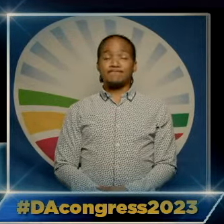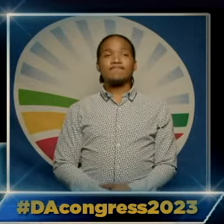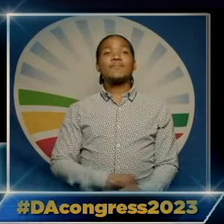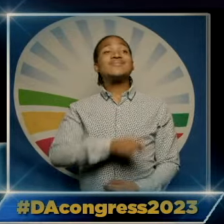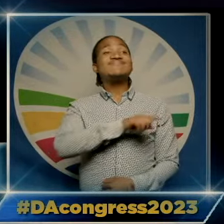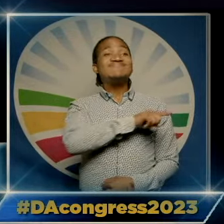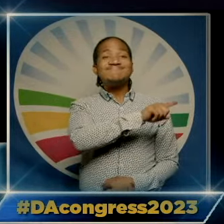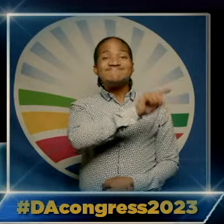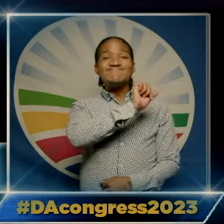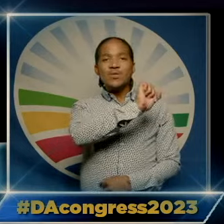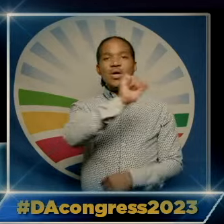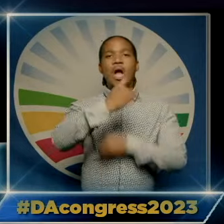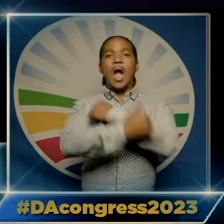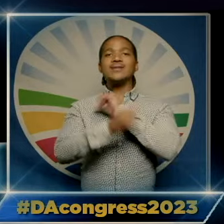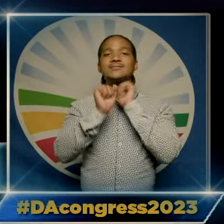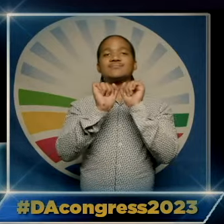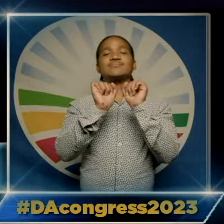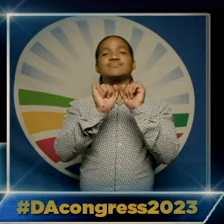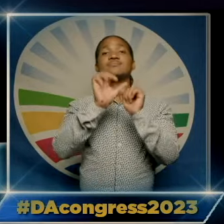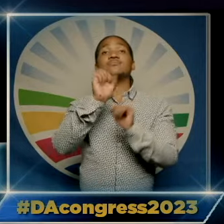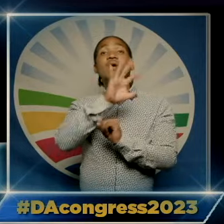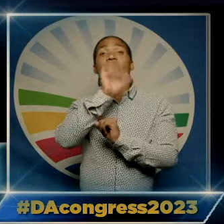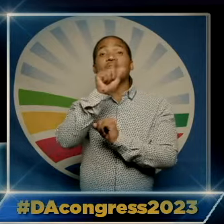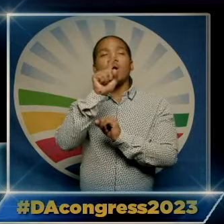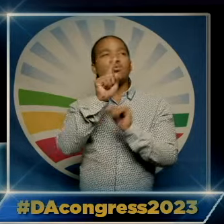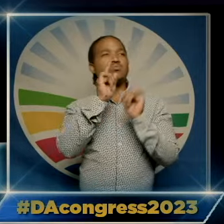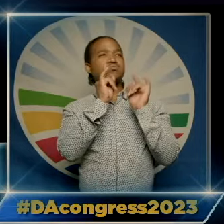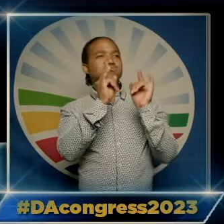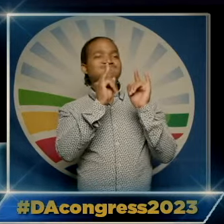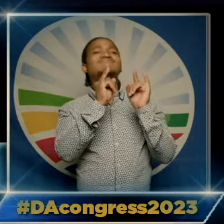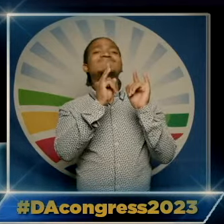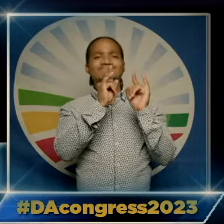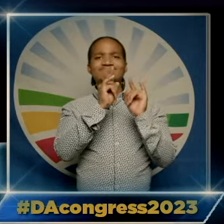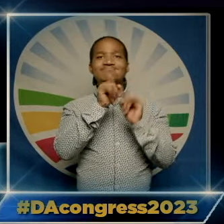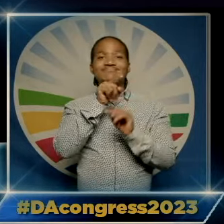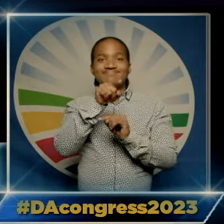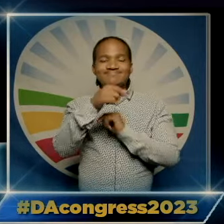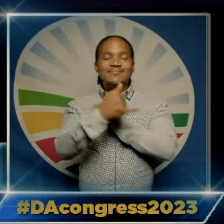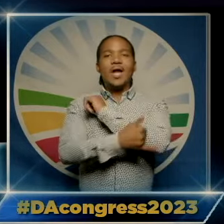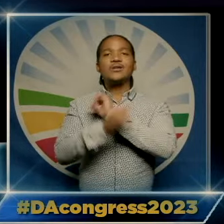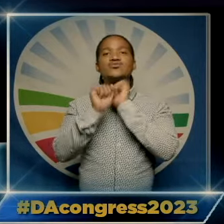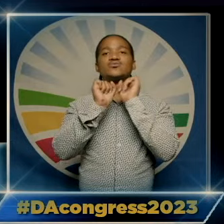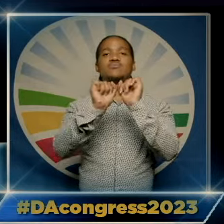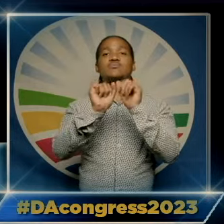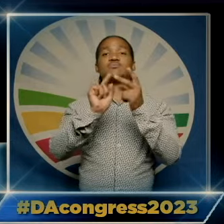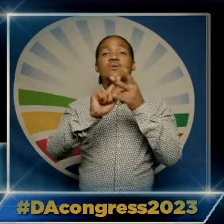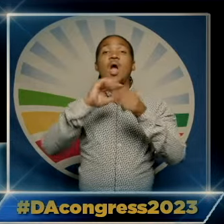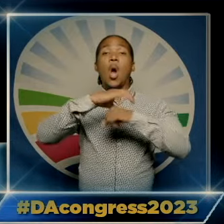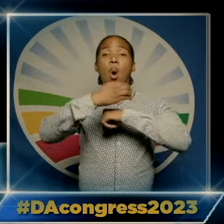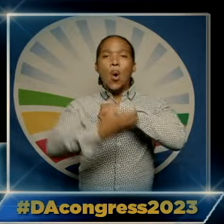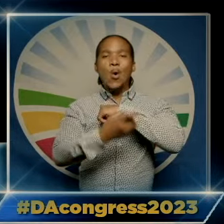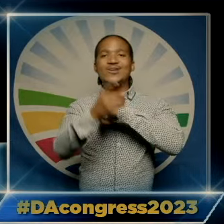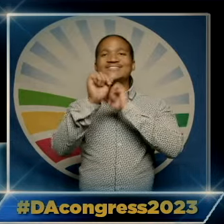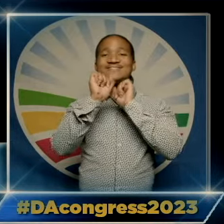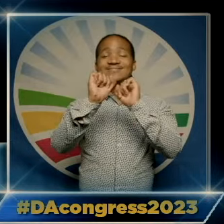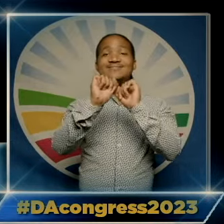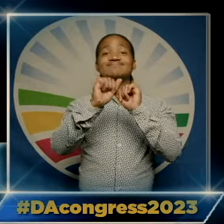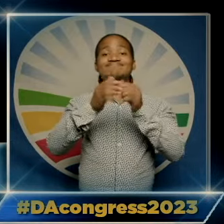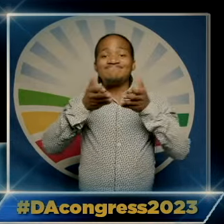South Africans watching, this is your country. This is your Congress. This is where your heart